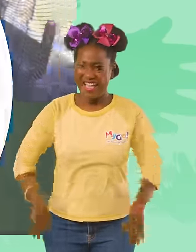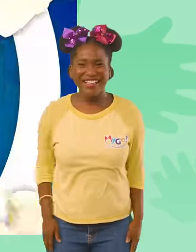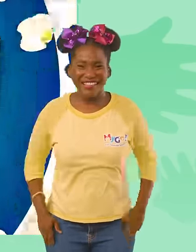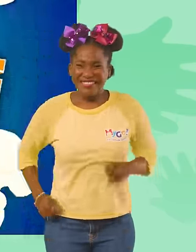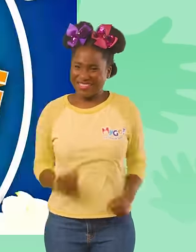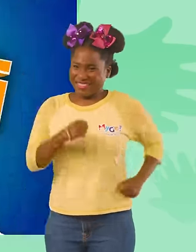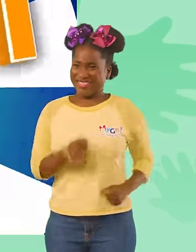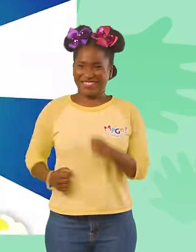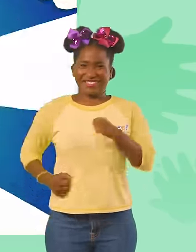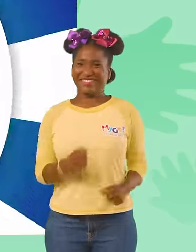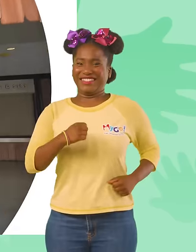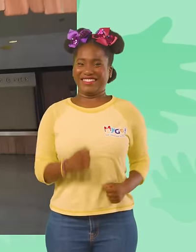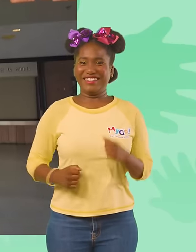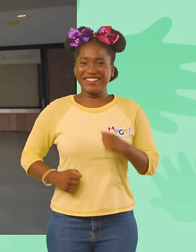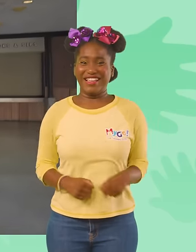Things and clean your room.